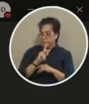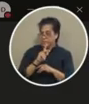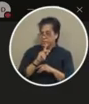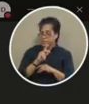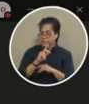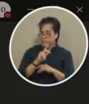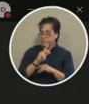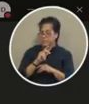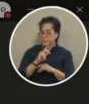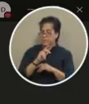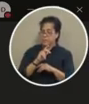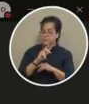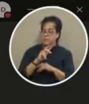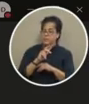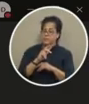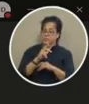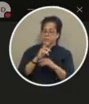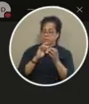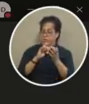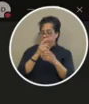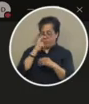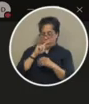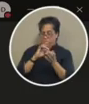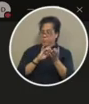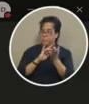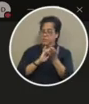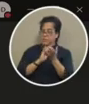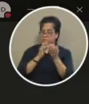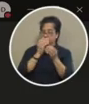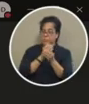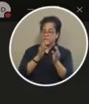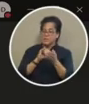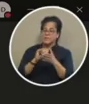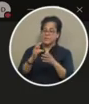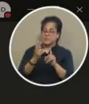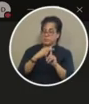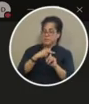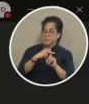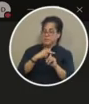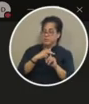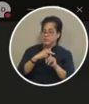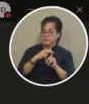their on the medical information they submitted.